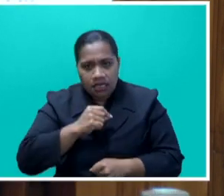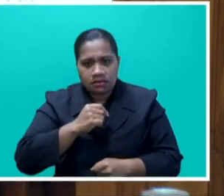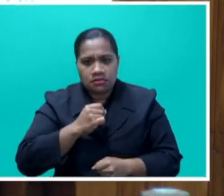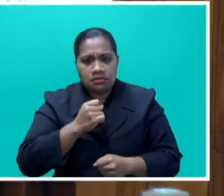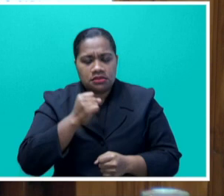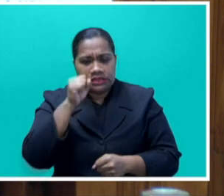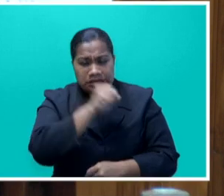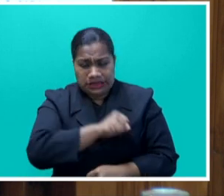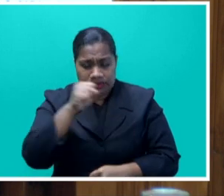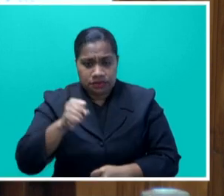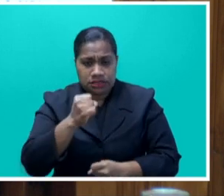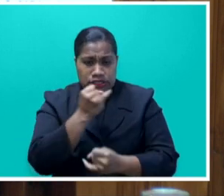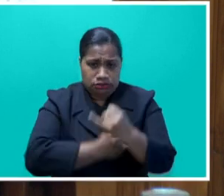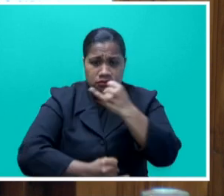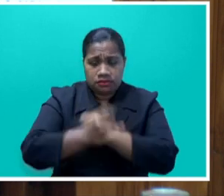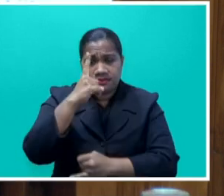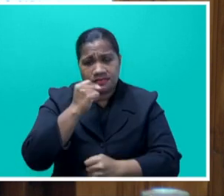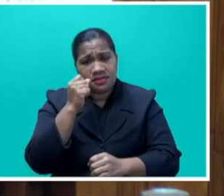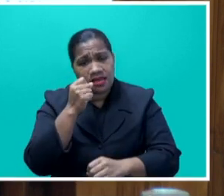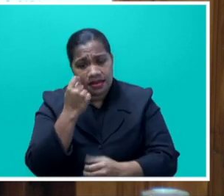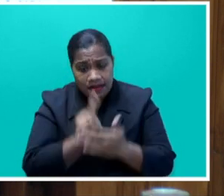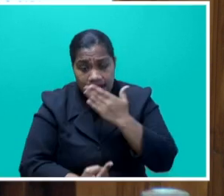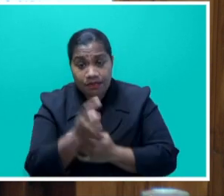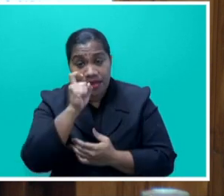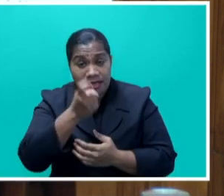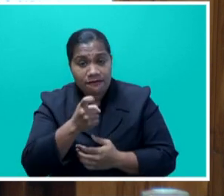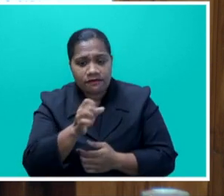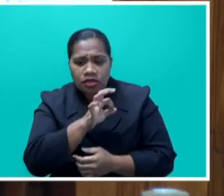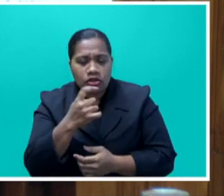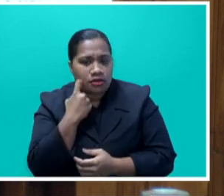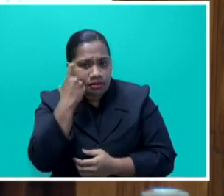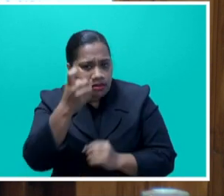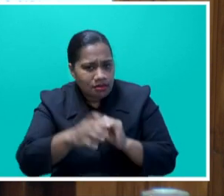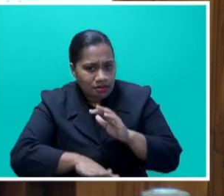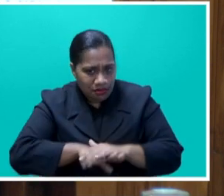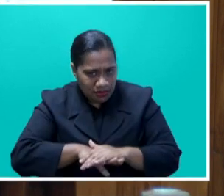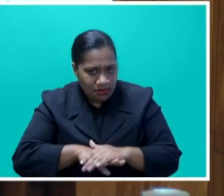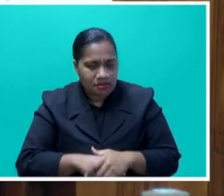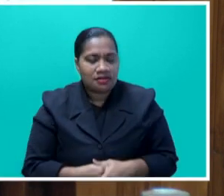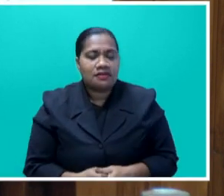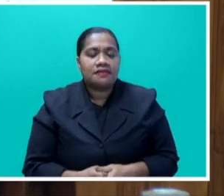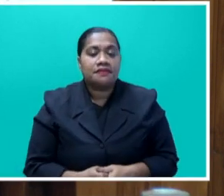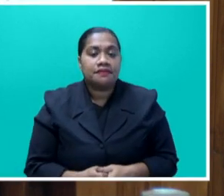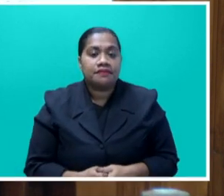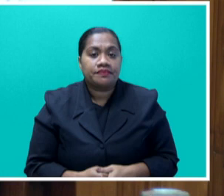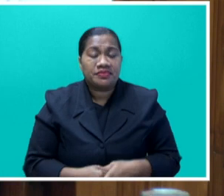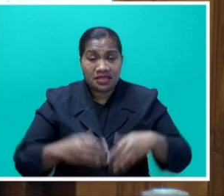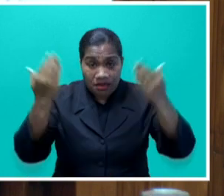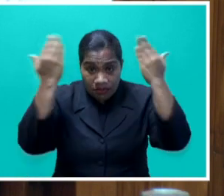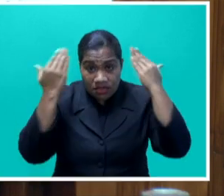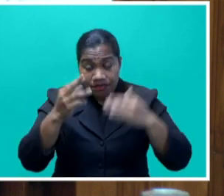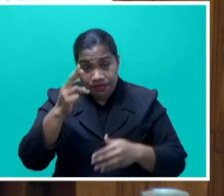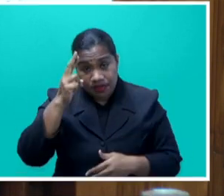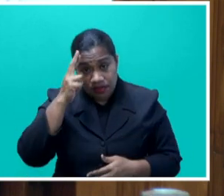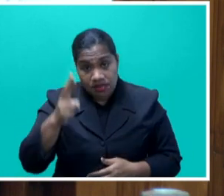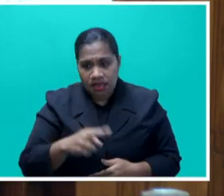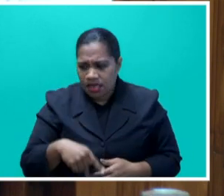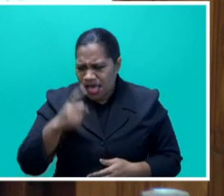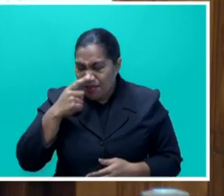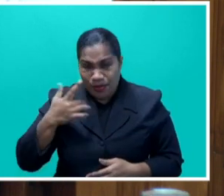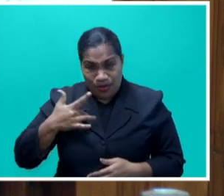not handled with extreme care. Mr. Speaker, sir, residents also pick up